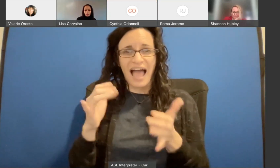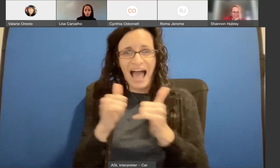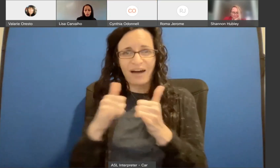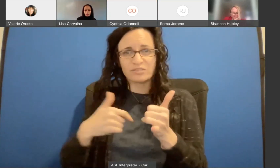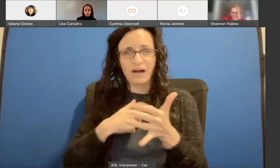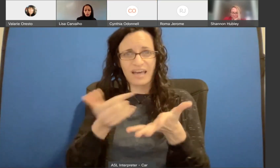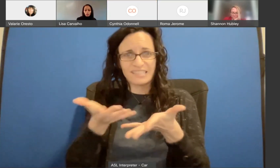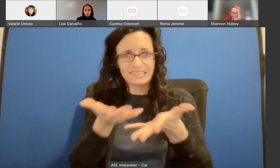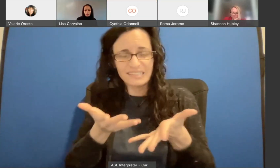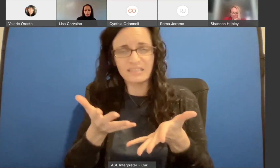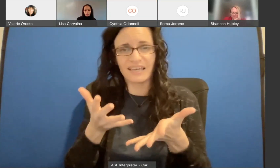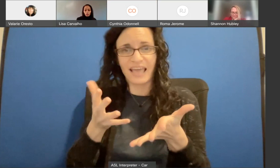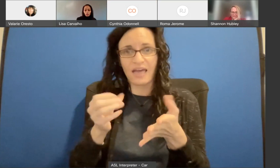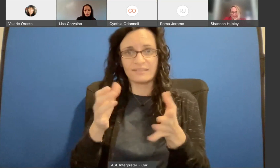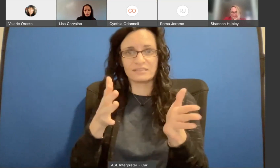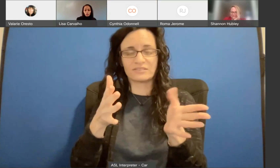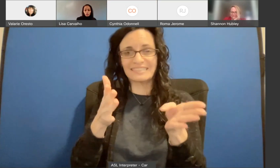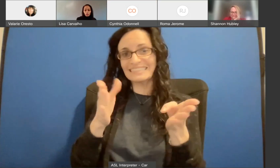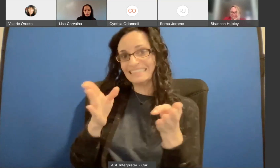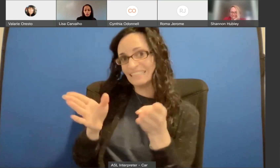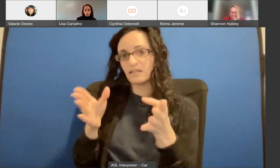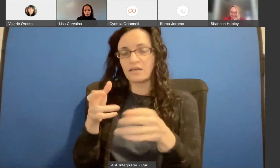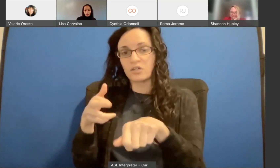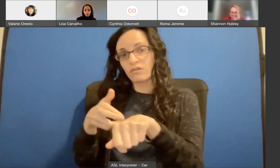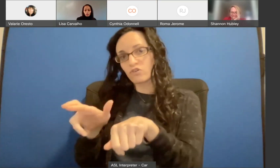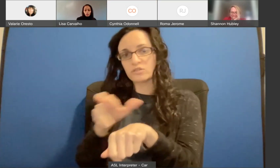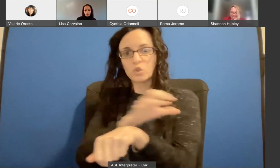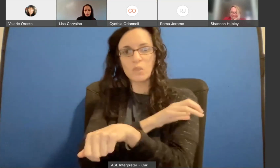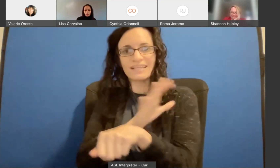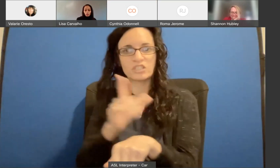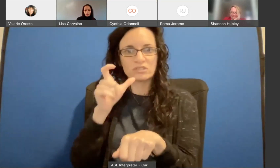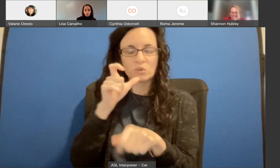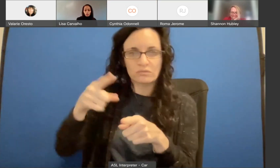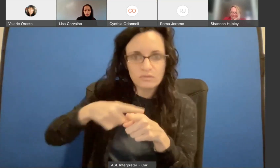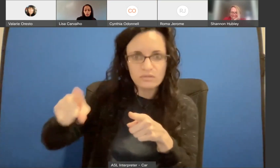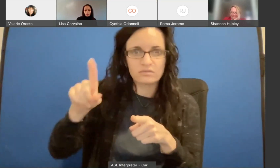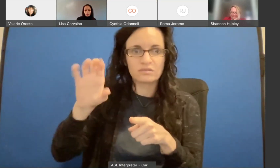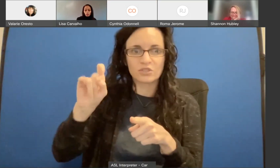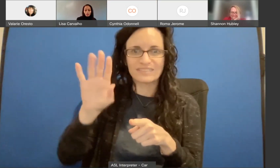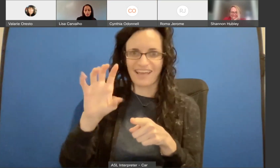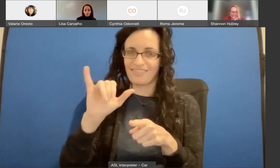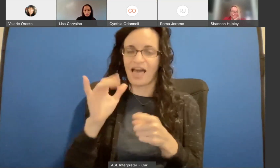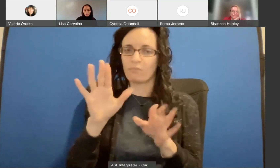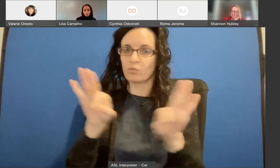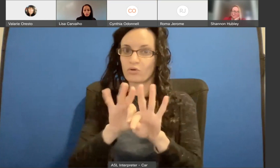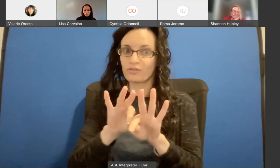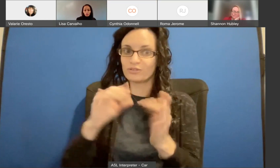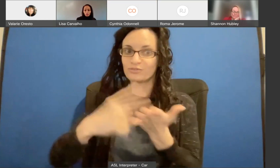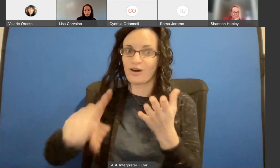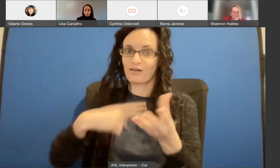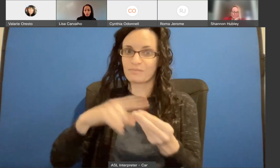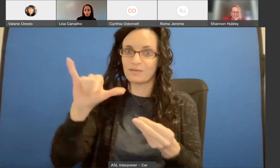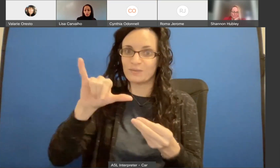as you were asking before, that I think that might be helpful at some point with sessions to address. Absolutely. Thank